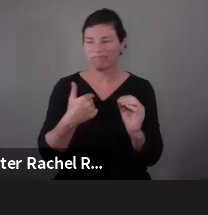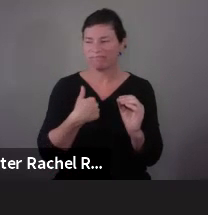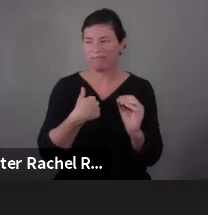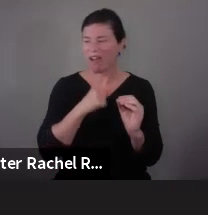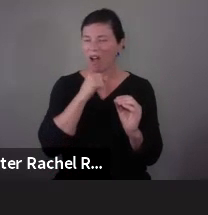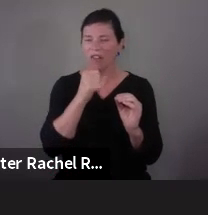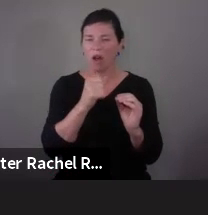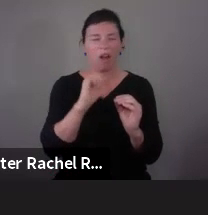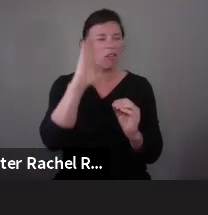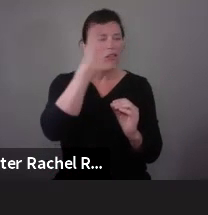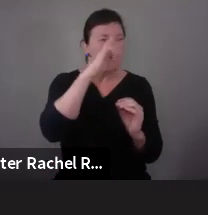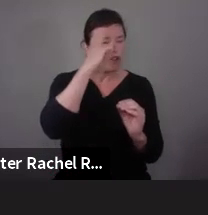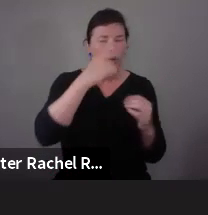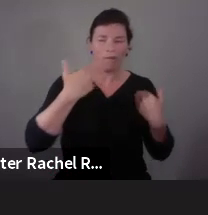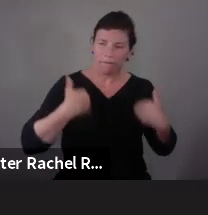physical help.